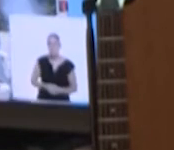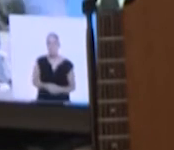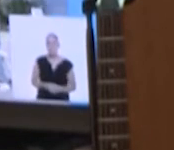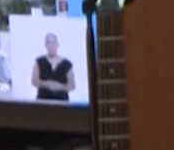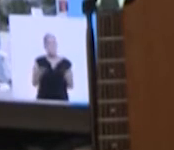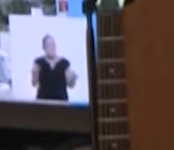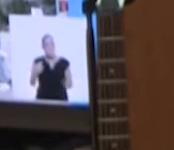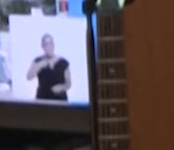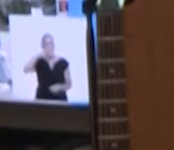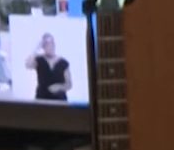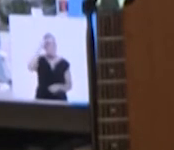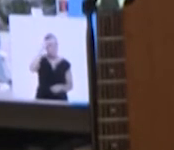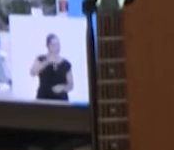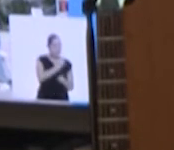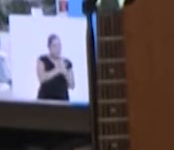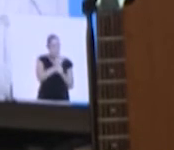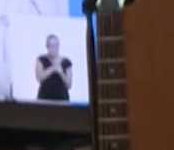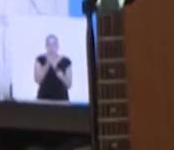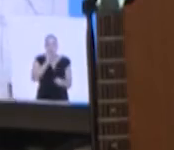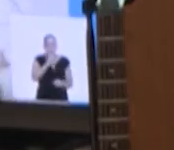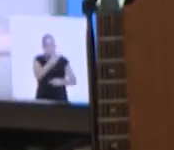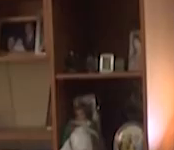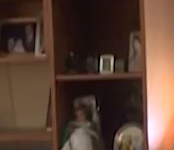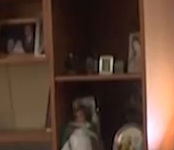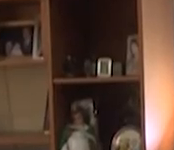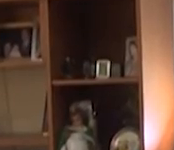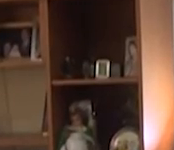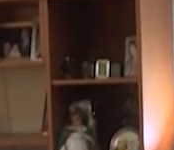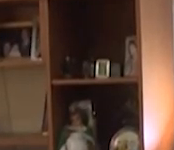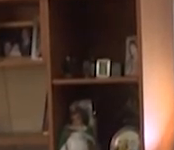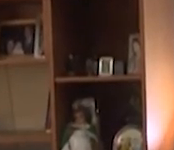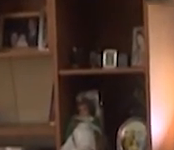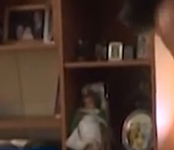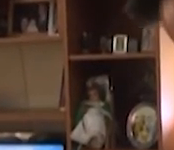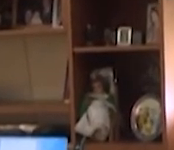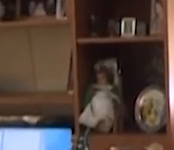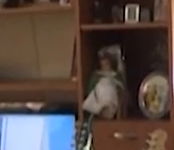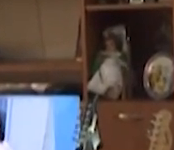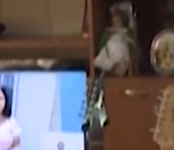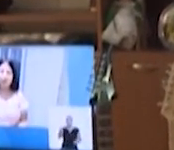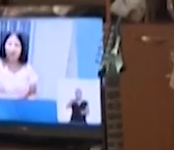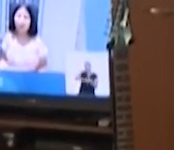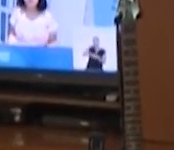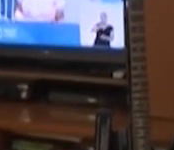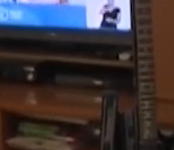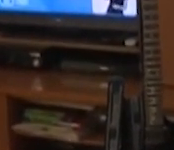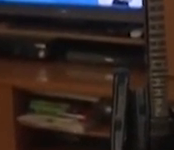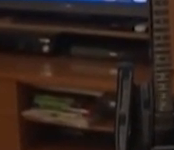toll from the coronavirus after the United States and Brazil.